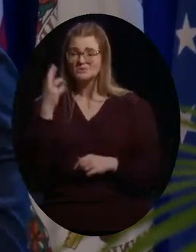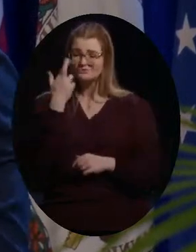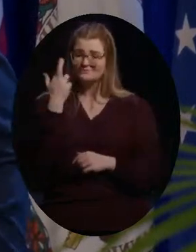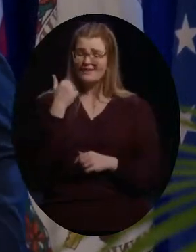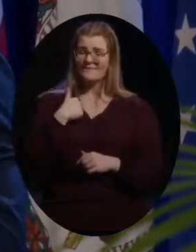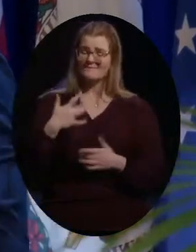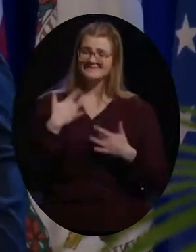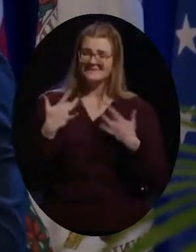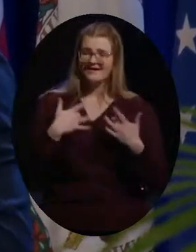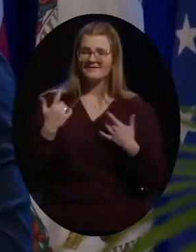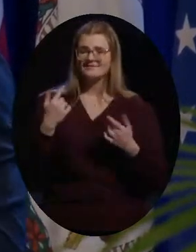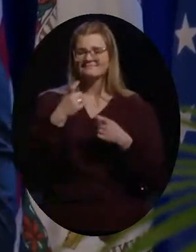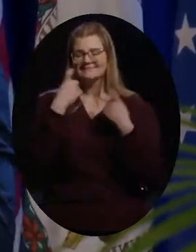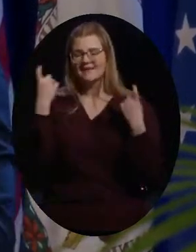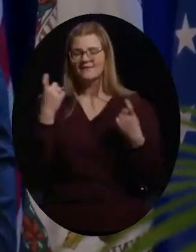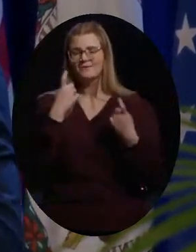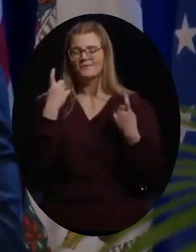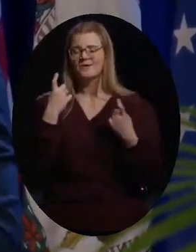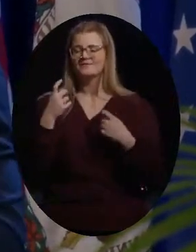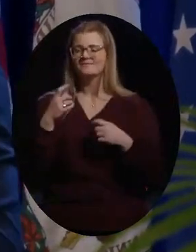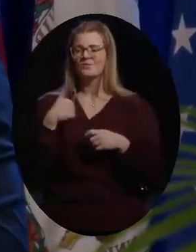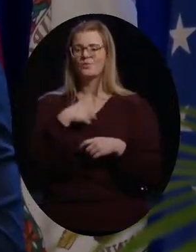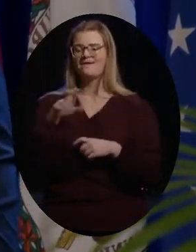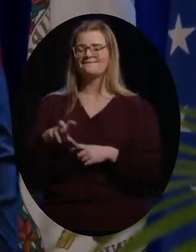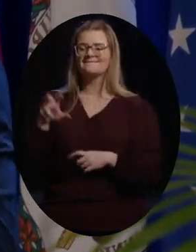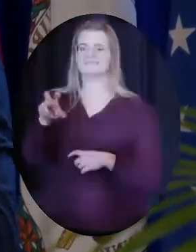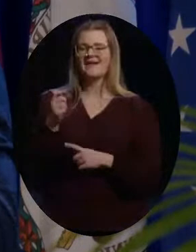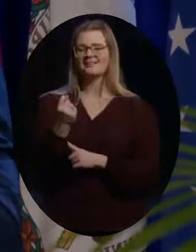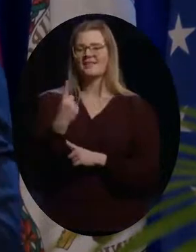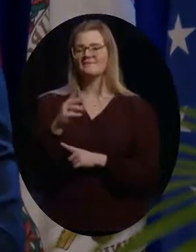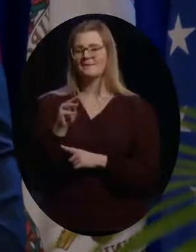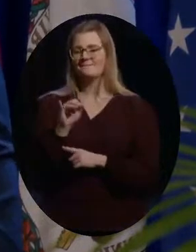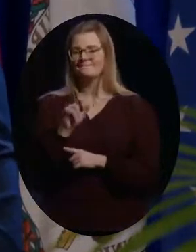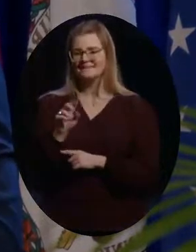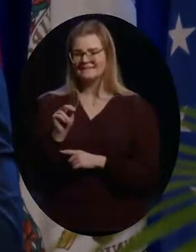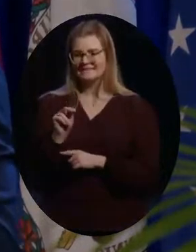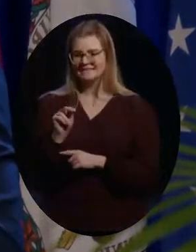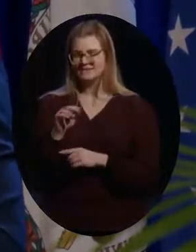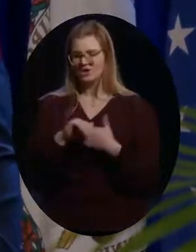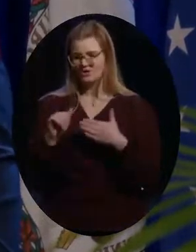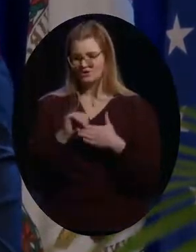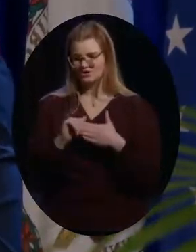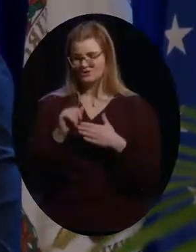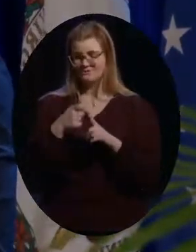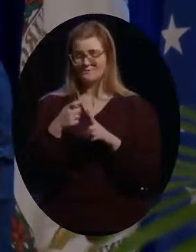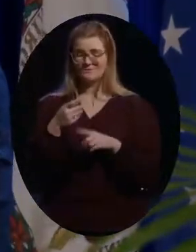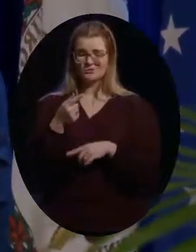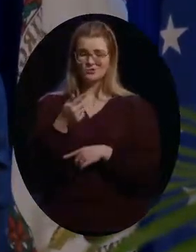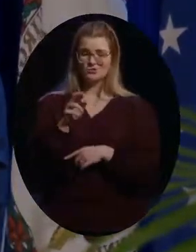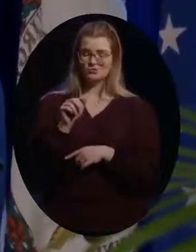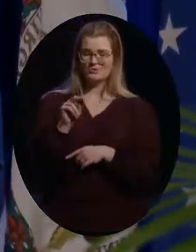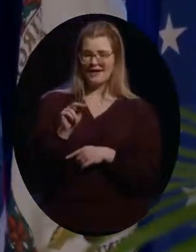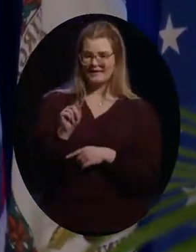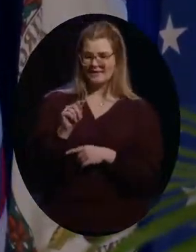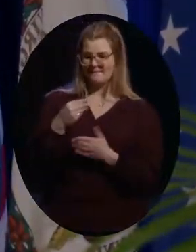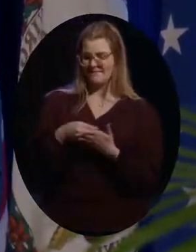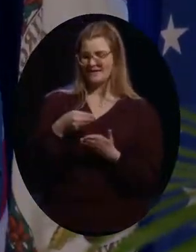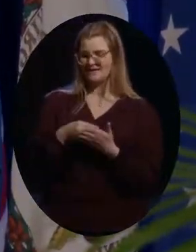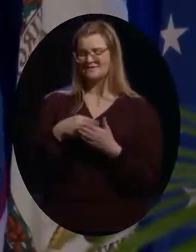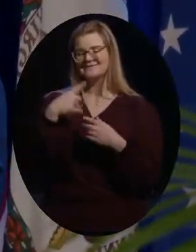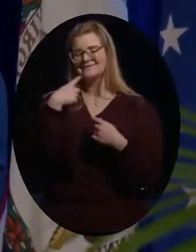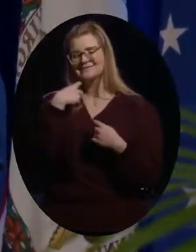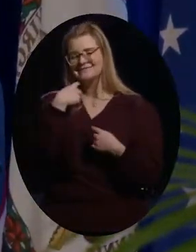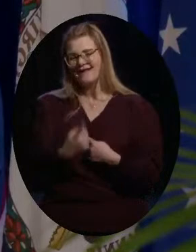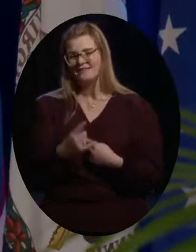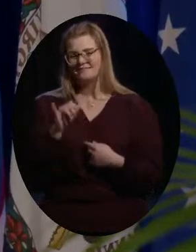to celebrate that we're investing $11 million in grant money from the Mellon Foundation toward telling that forgotten